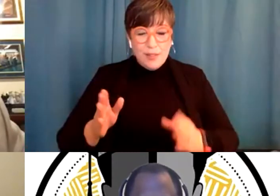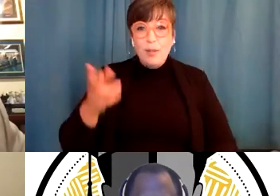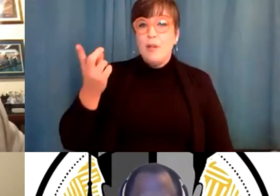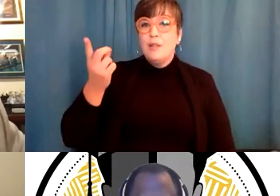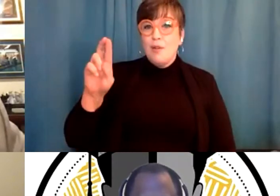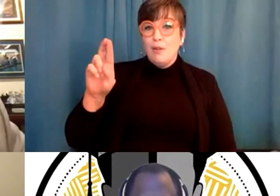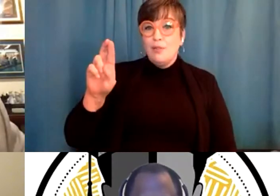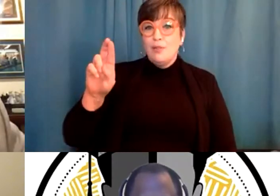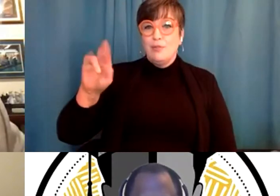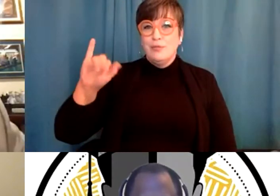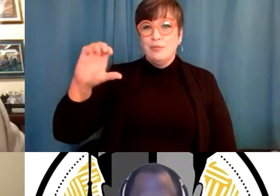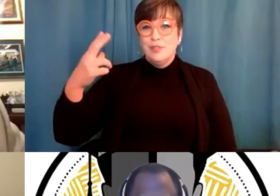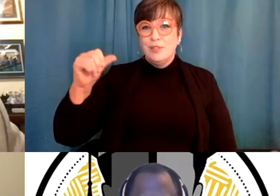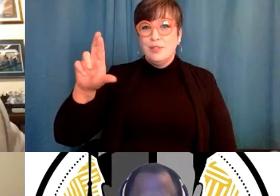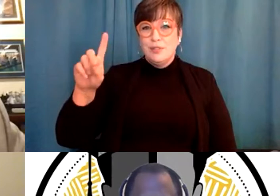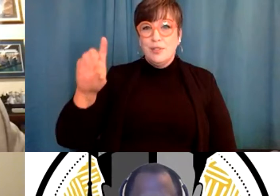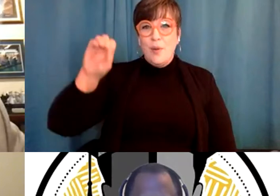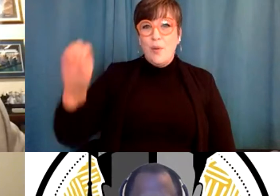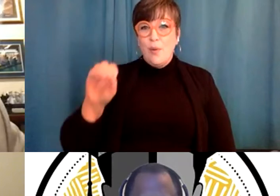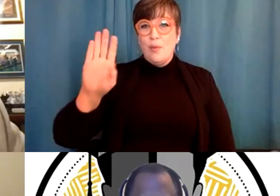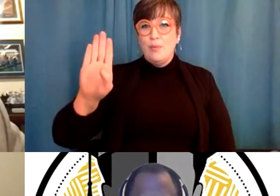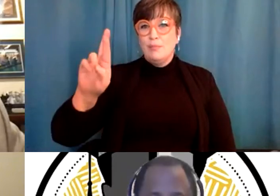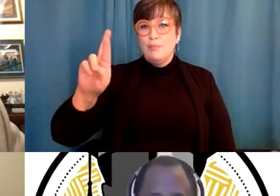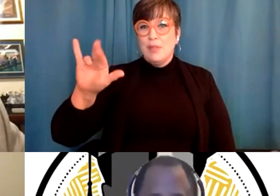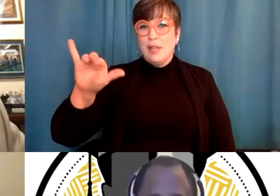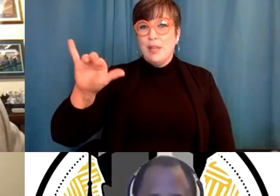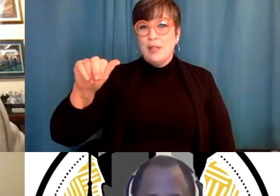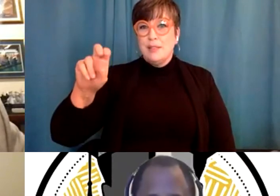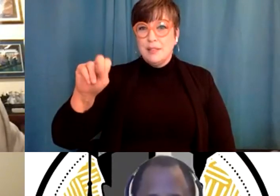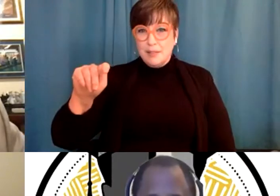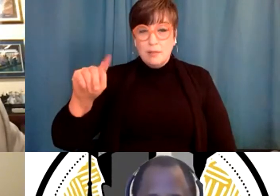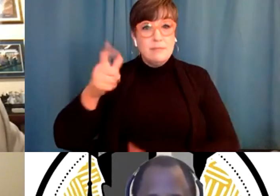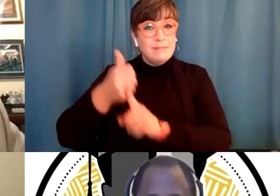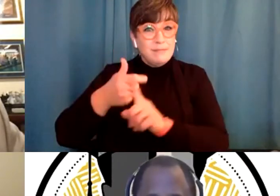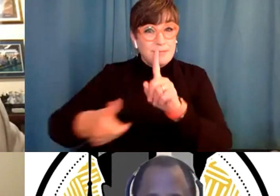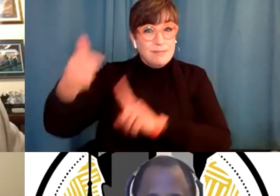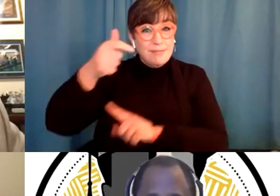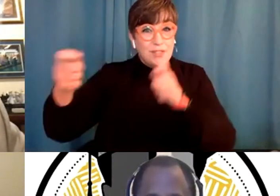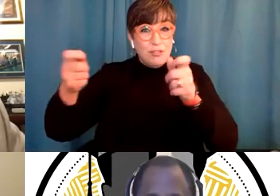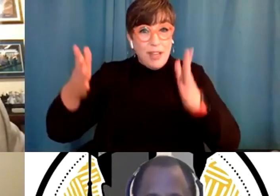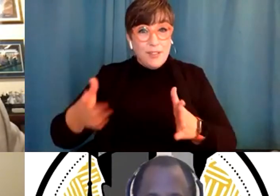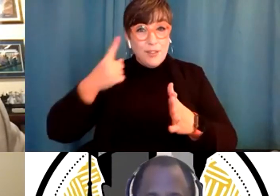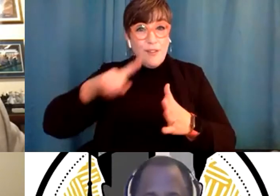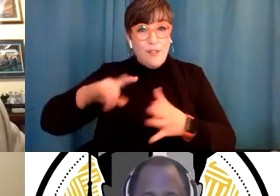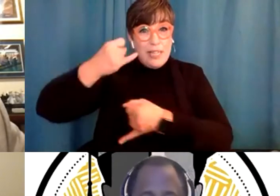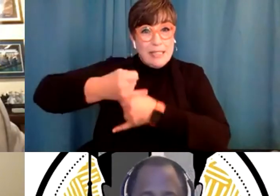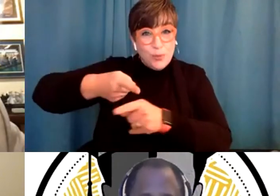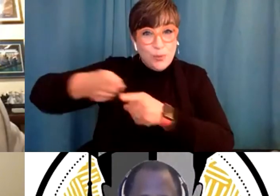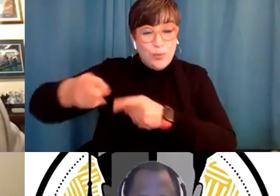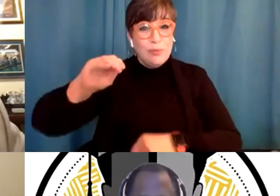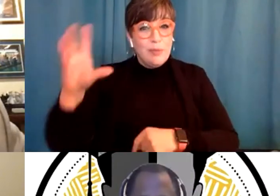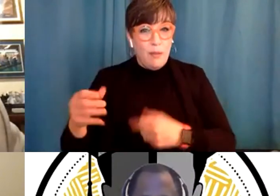director of the O'Brien Institute for African American Studies. Thank you.